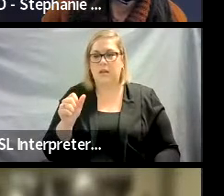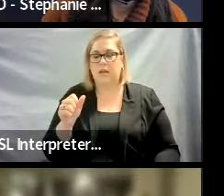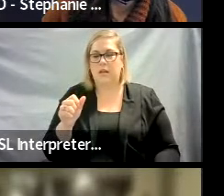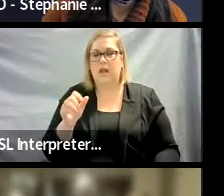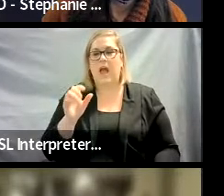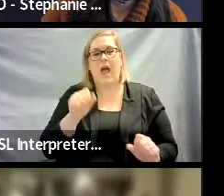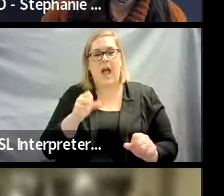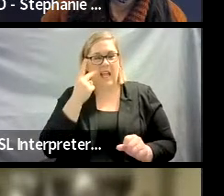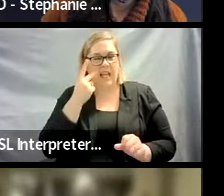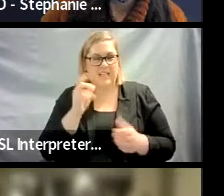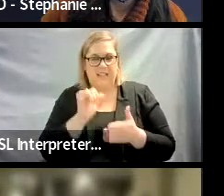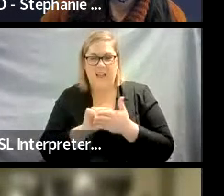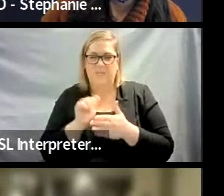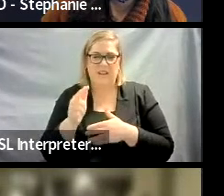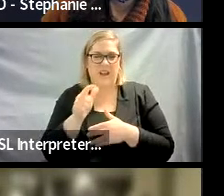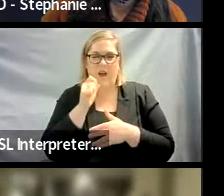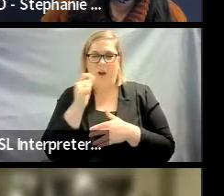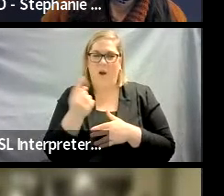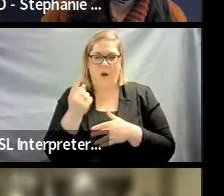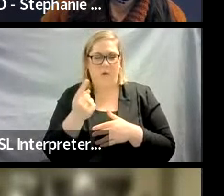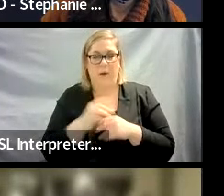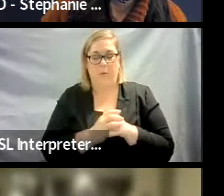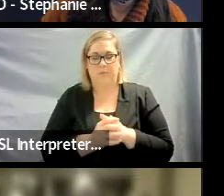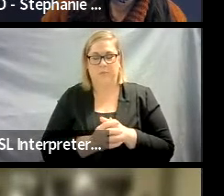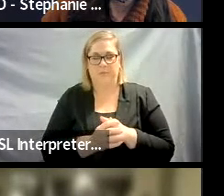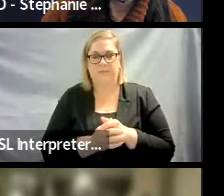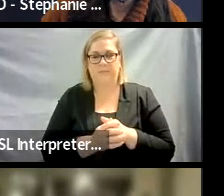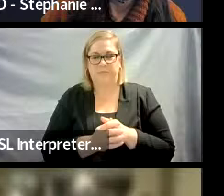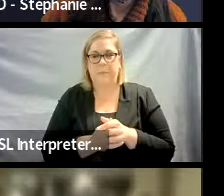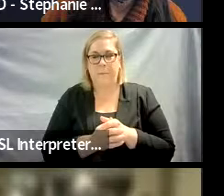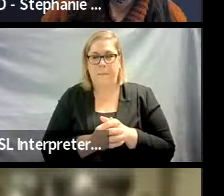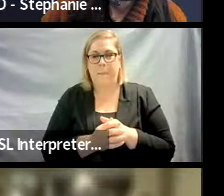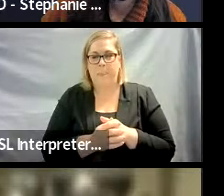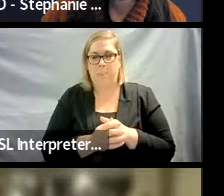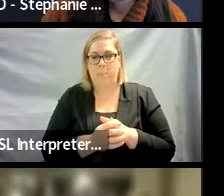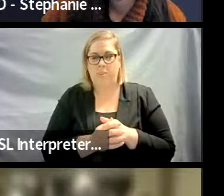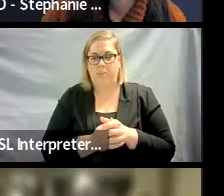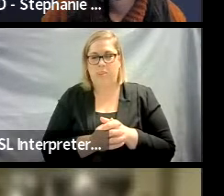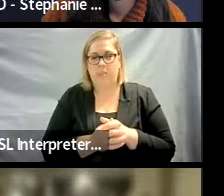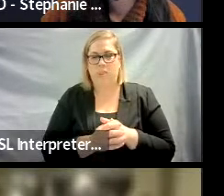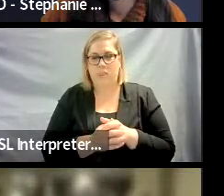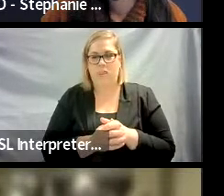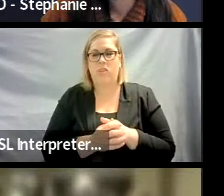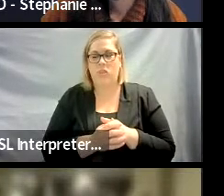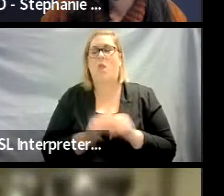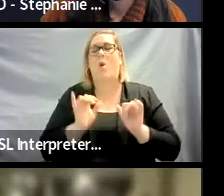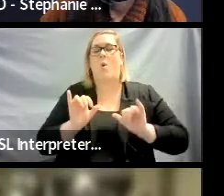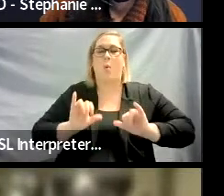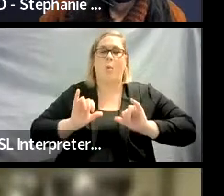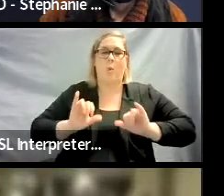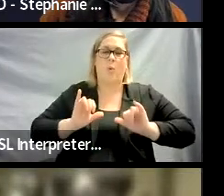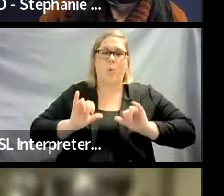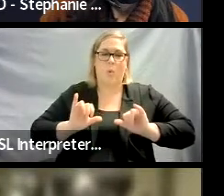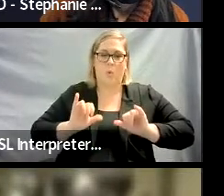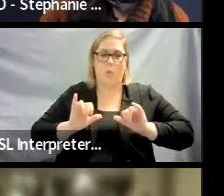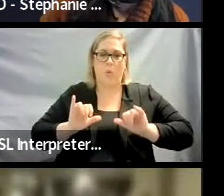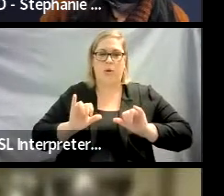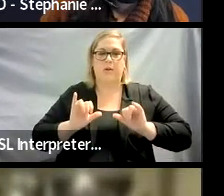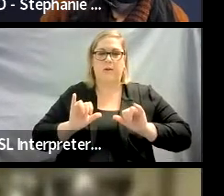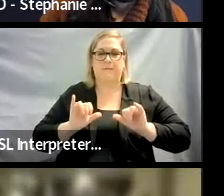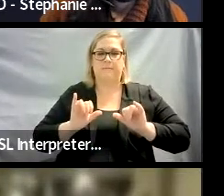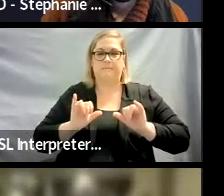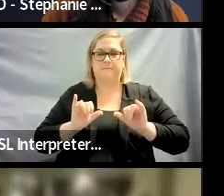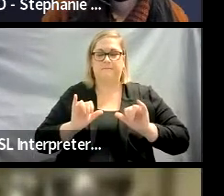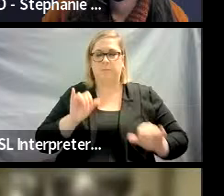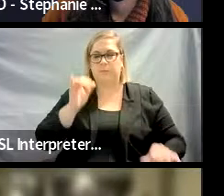Yeah, but it's not always, because when you have the presentation, you got a block. So that I would have. Oh, okay. So anybody who's on the top